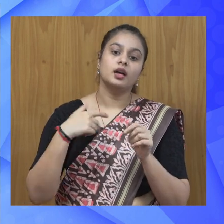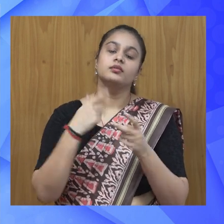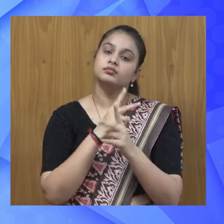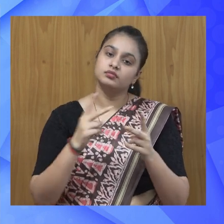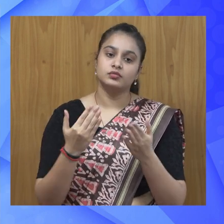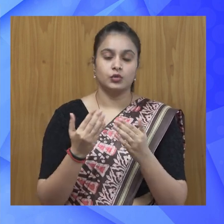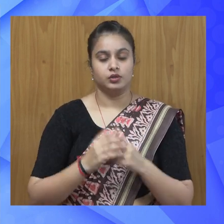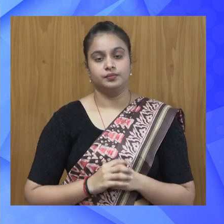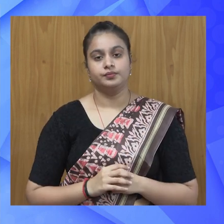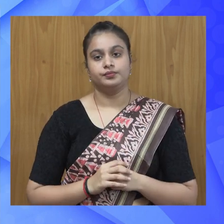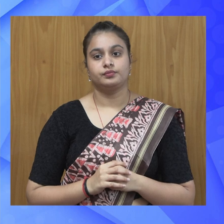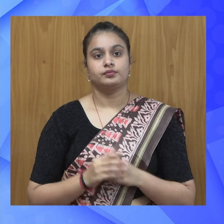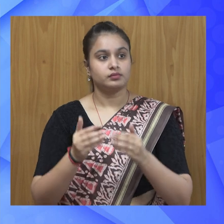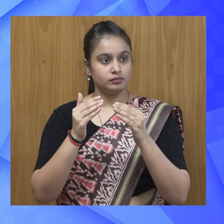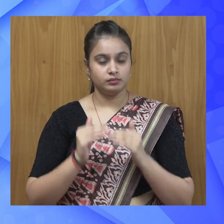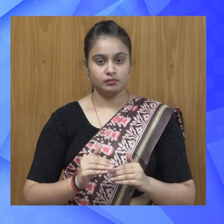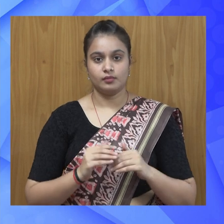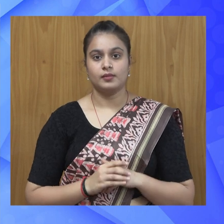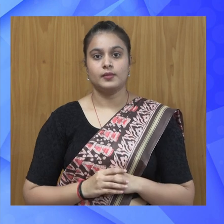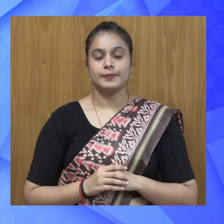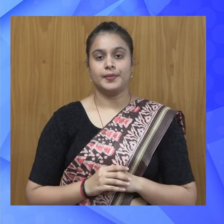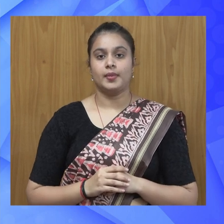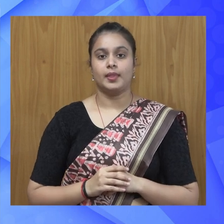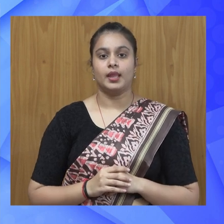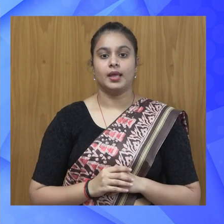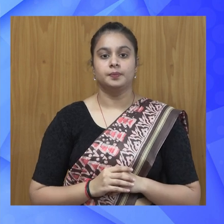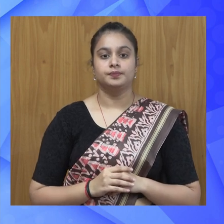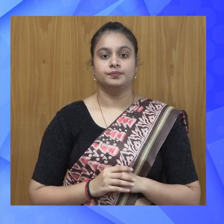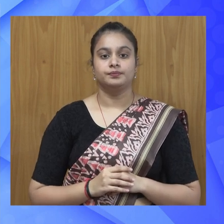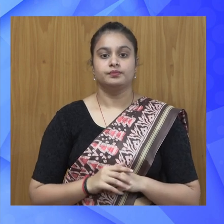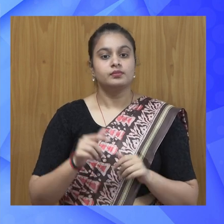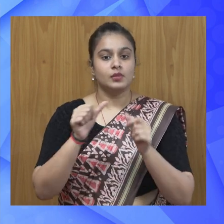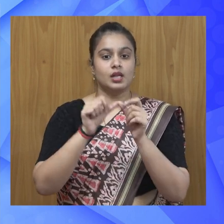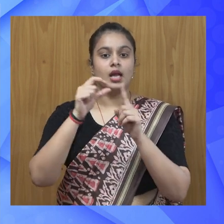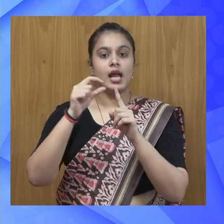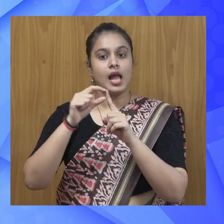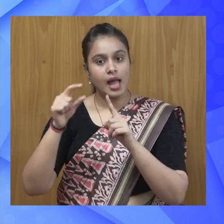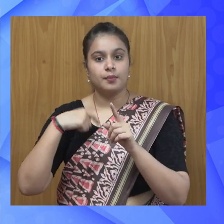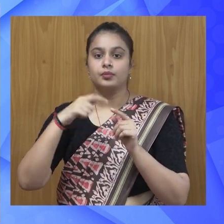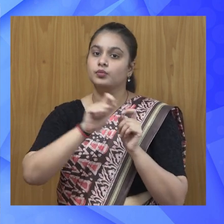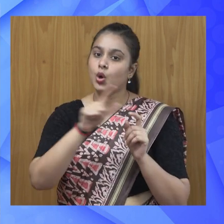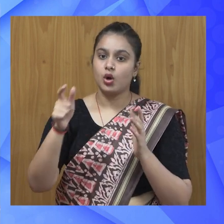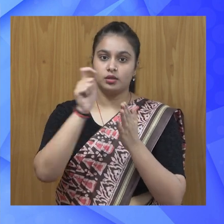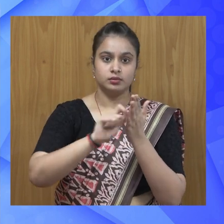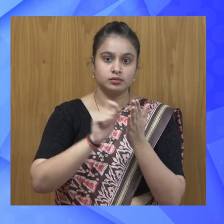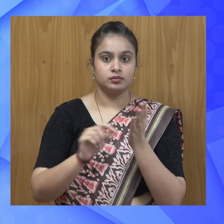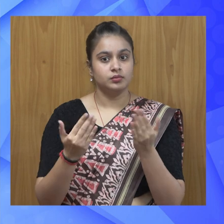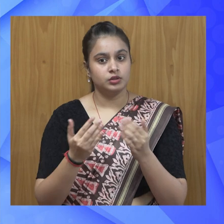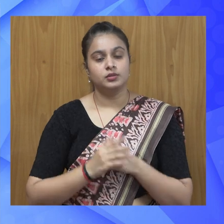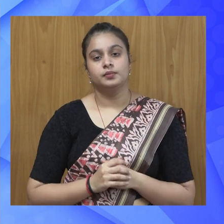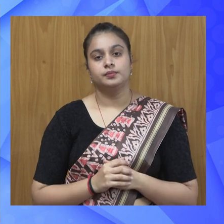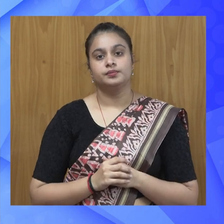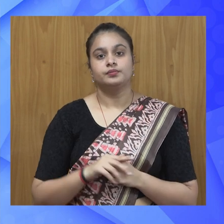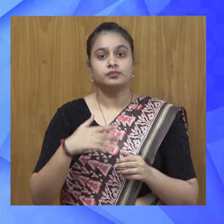data recovery also. Next. So this is one app which everyone can note, mCoverage,